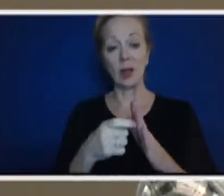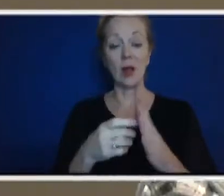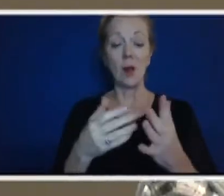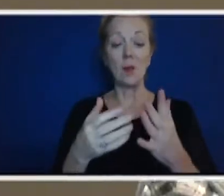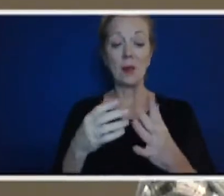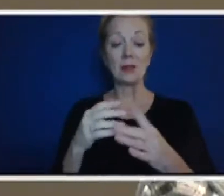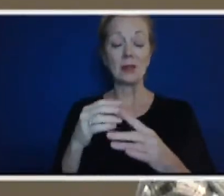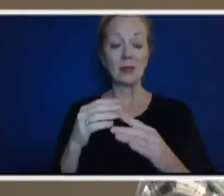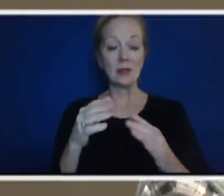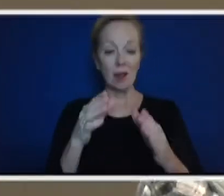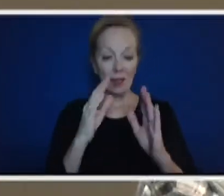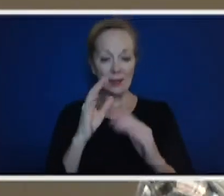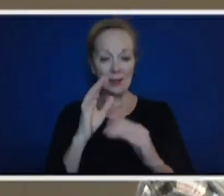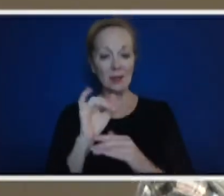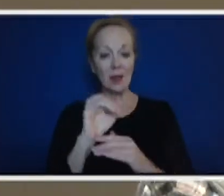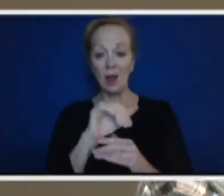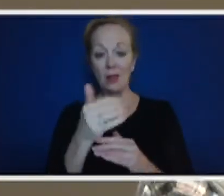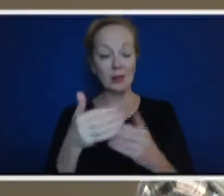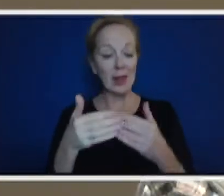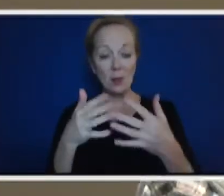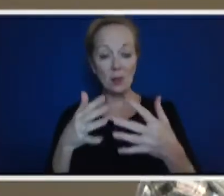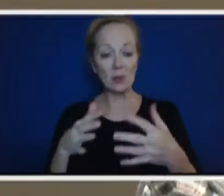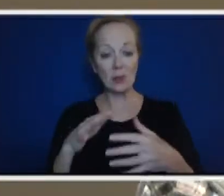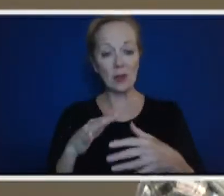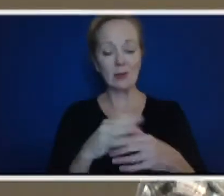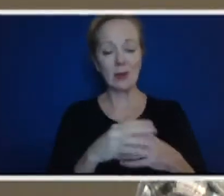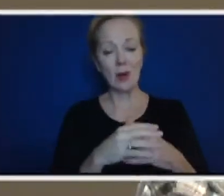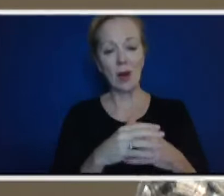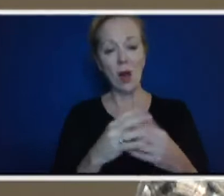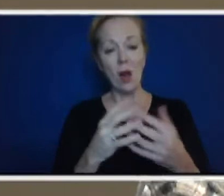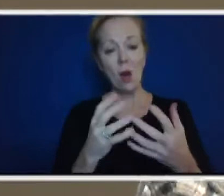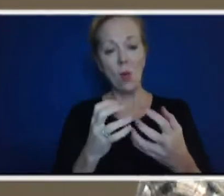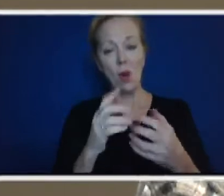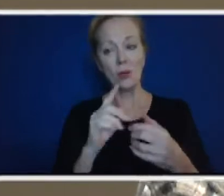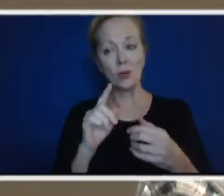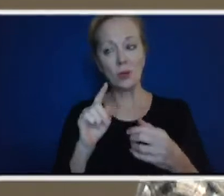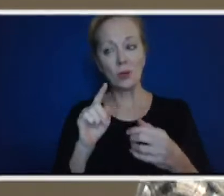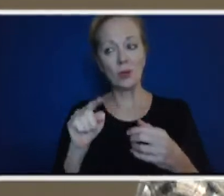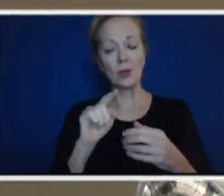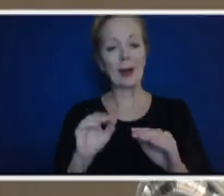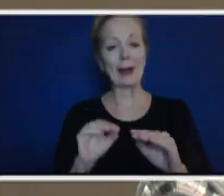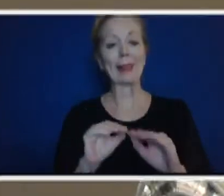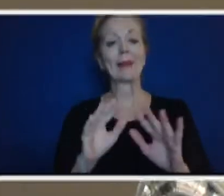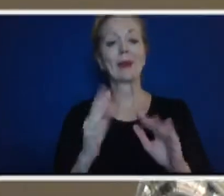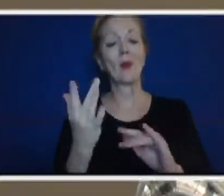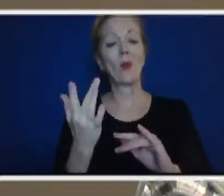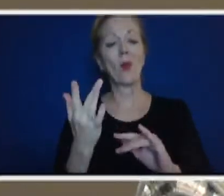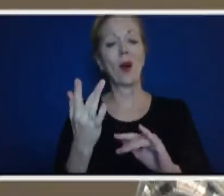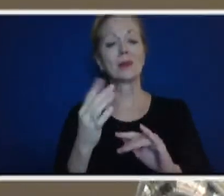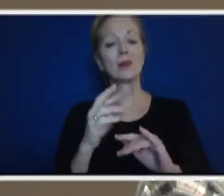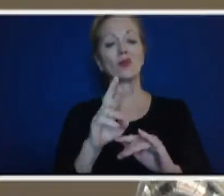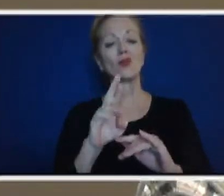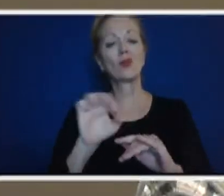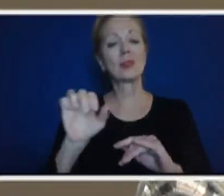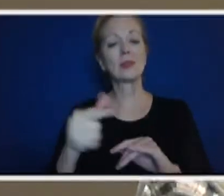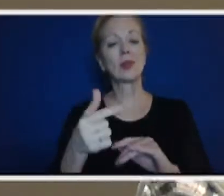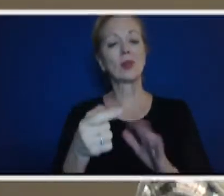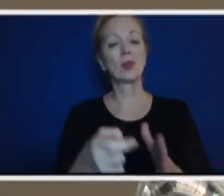listening, and other neighbors. So I would like you to clarify why this rezoning is required.